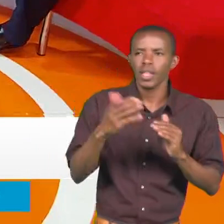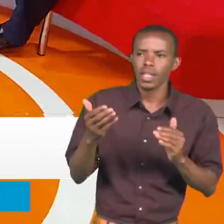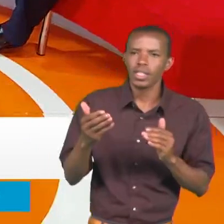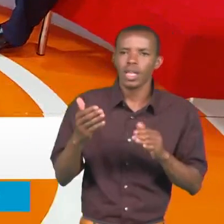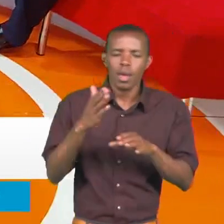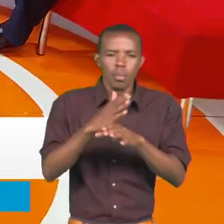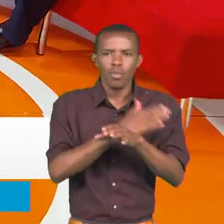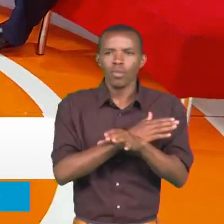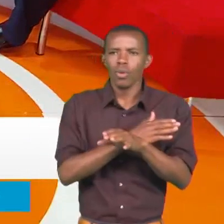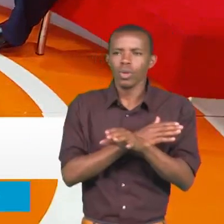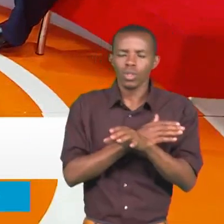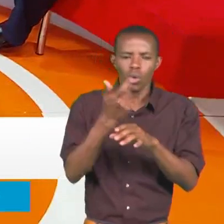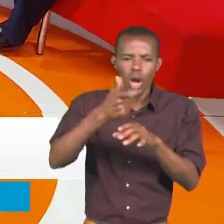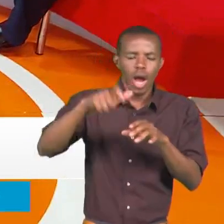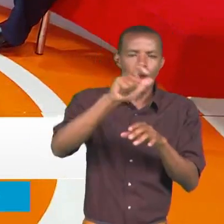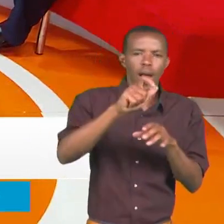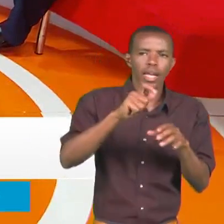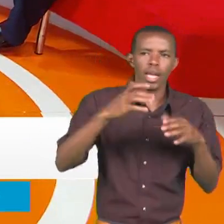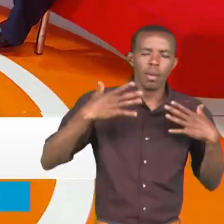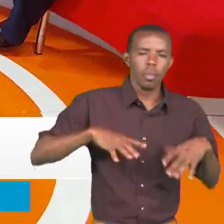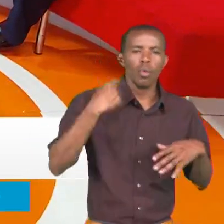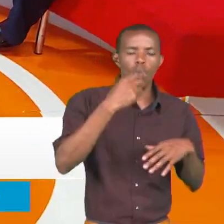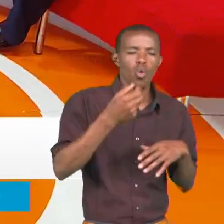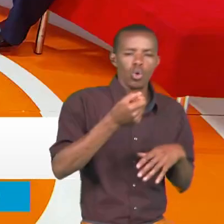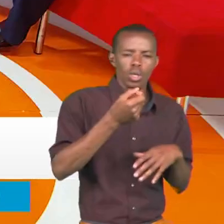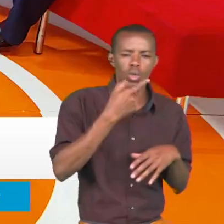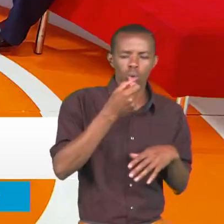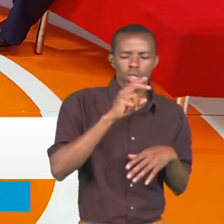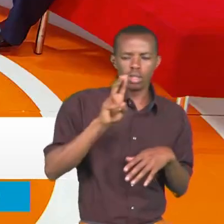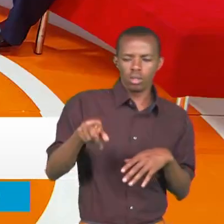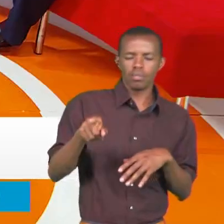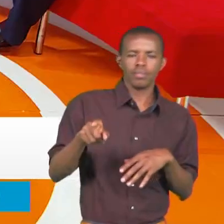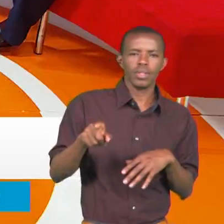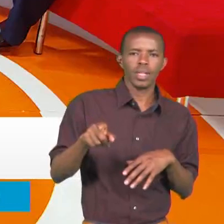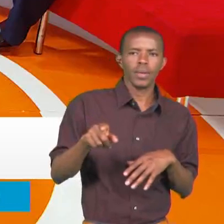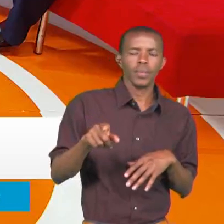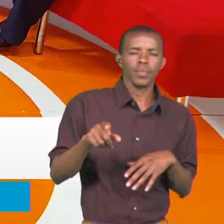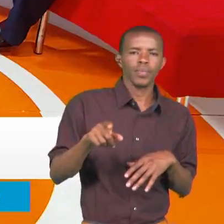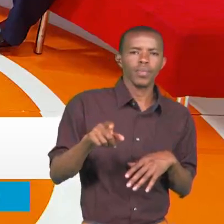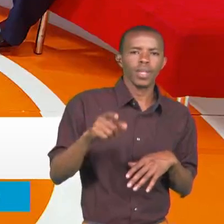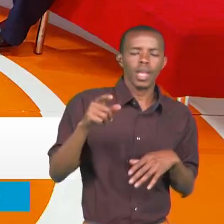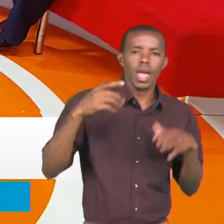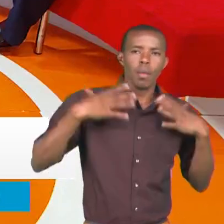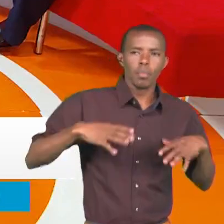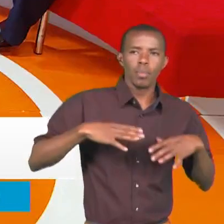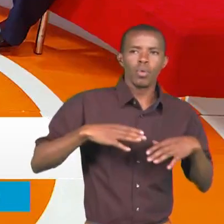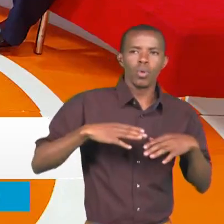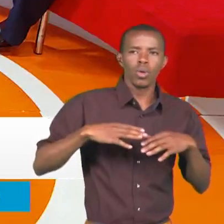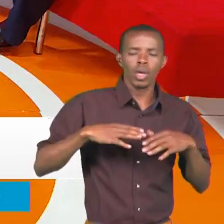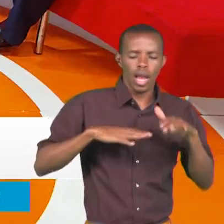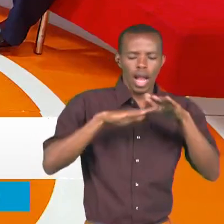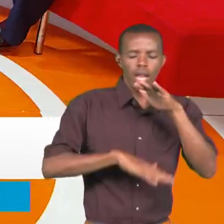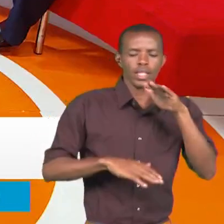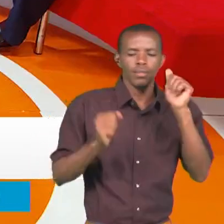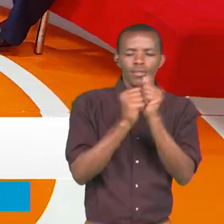on before we wind up? Okay, maybe to add in terms of those people who can take PrEP. Mm-hmm. Okay, PrEP is not for people who are less than 14 years. Oh,